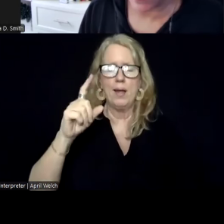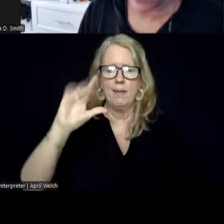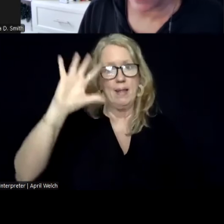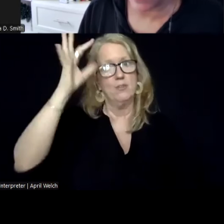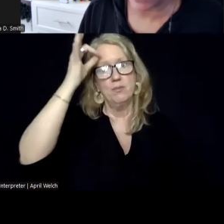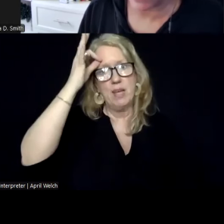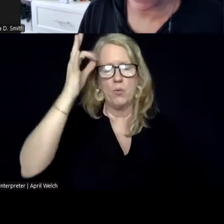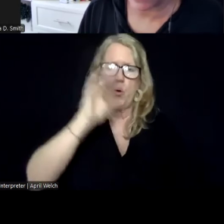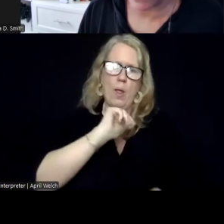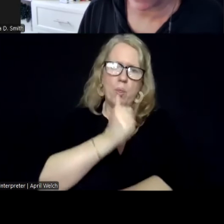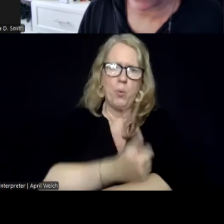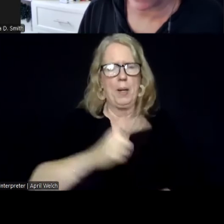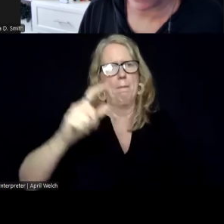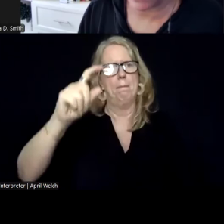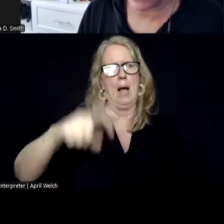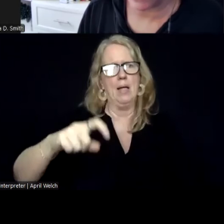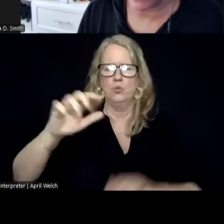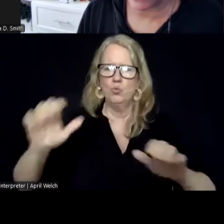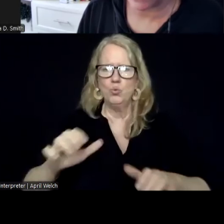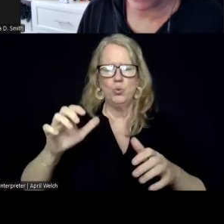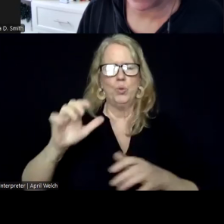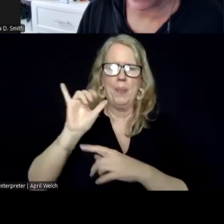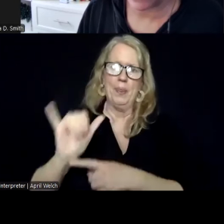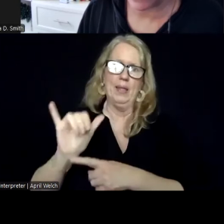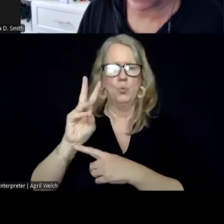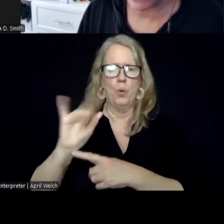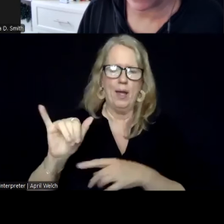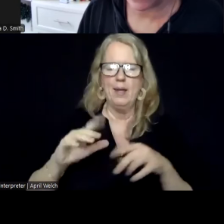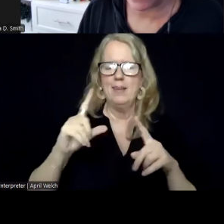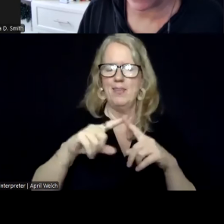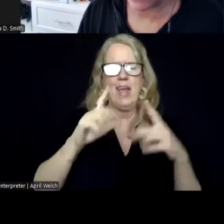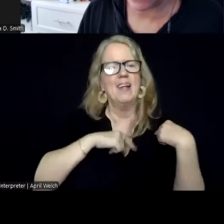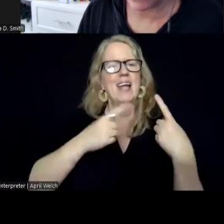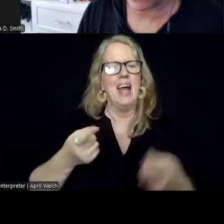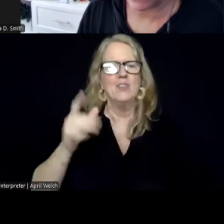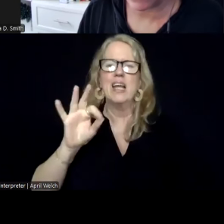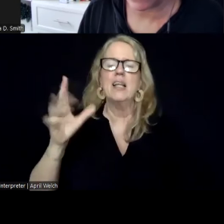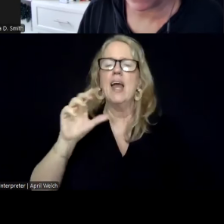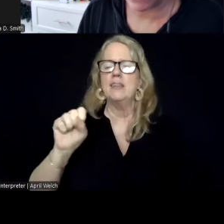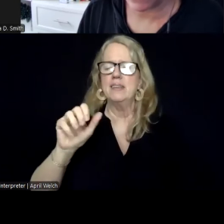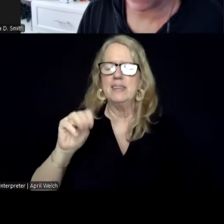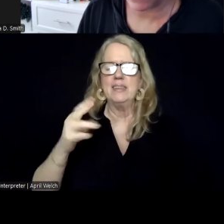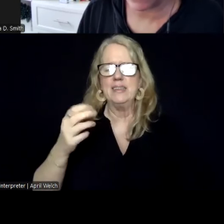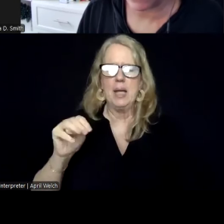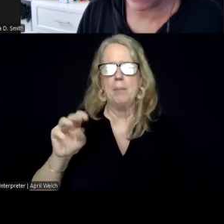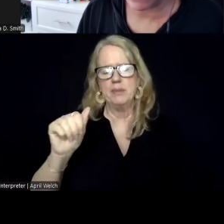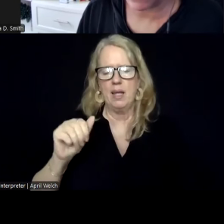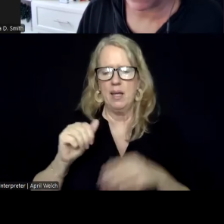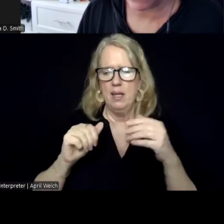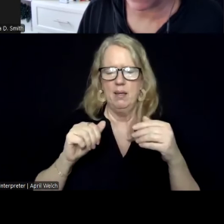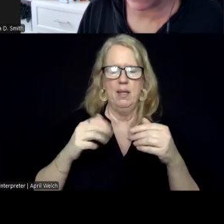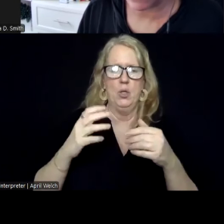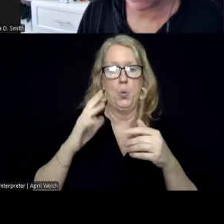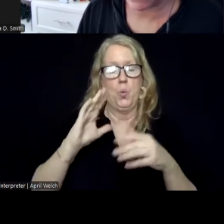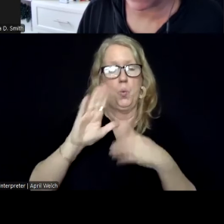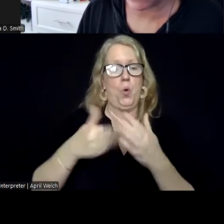can say this is the way it must be done, the way that 988 has SAMHSA to say this is, what we are all going